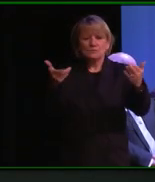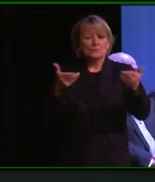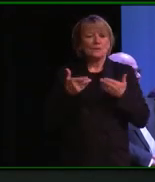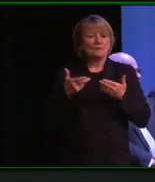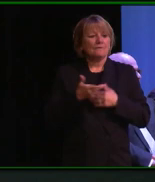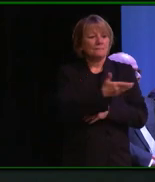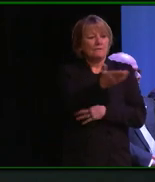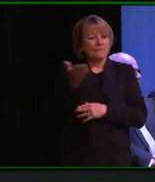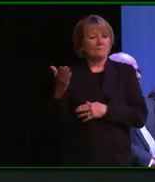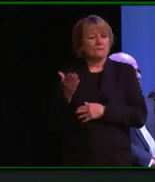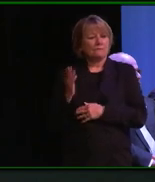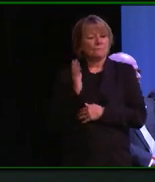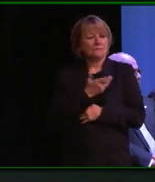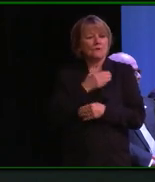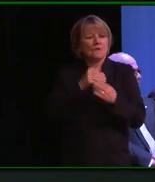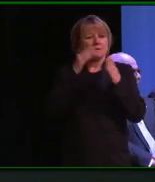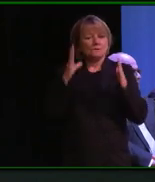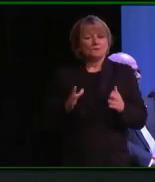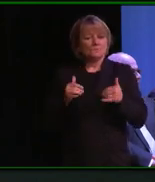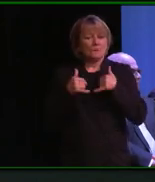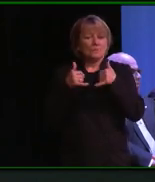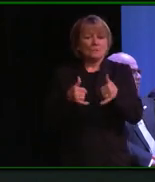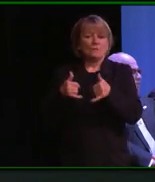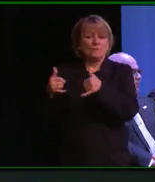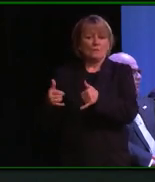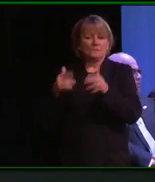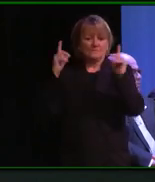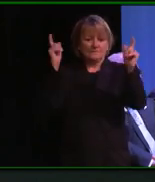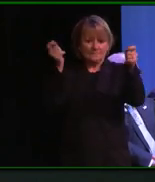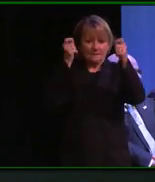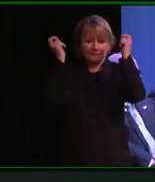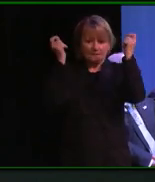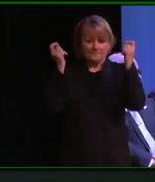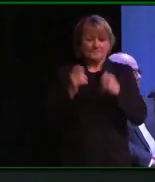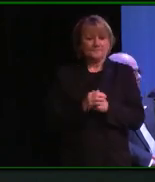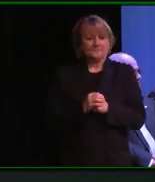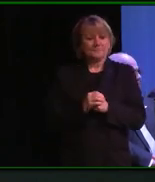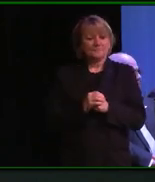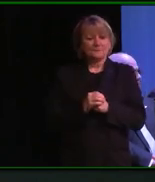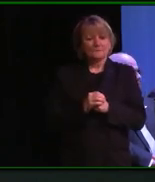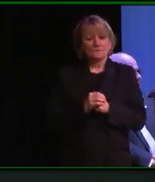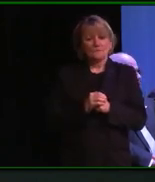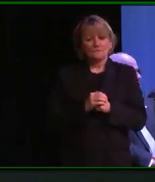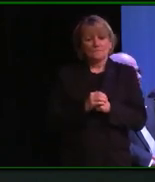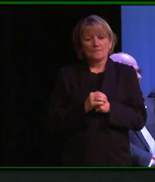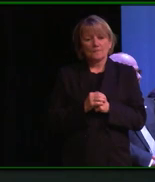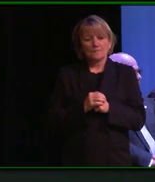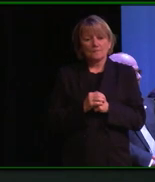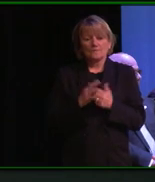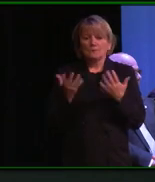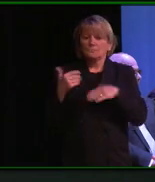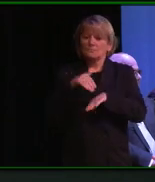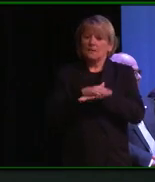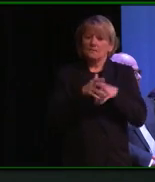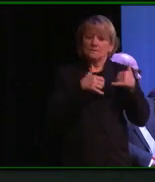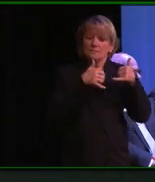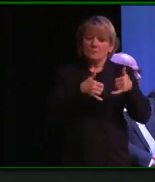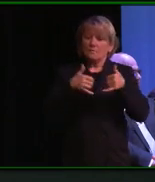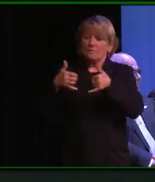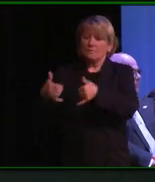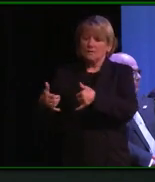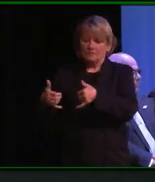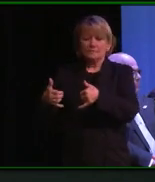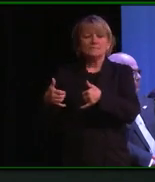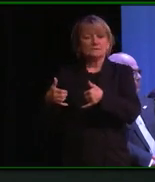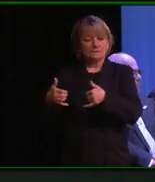you to our Student Awards celebration. The awards that will be presented tonight